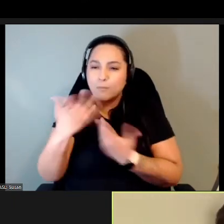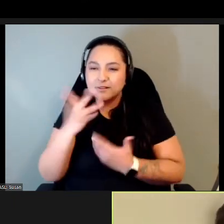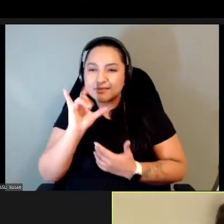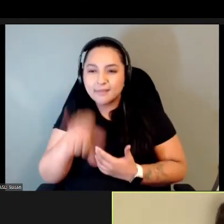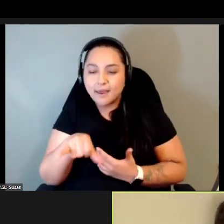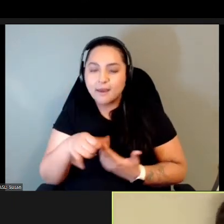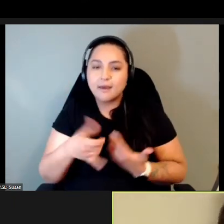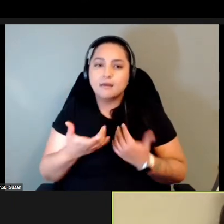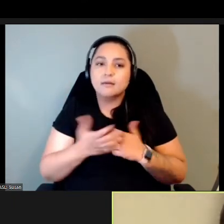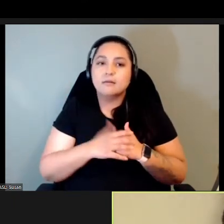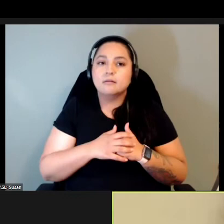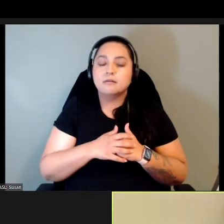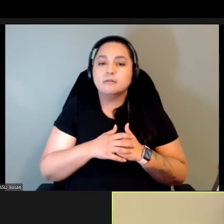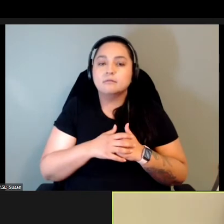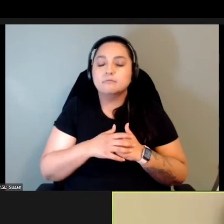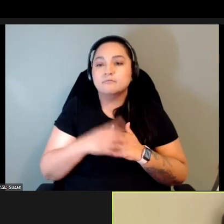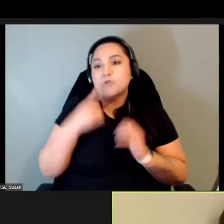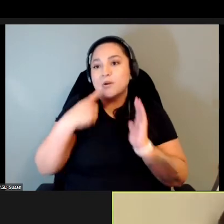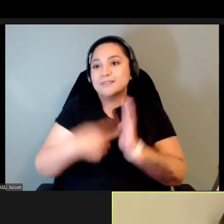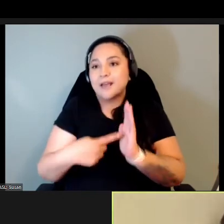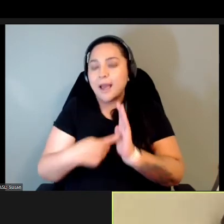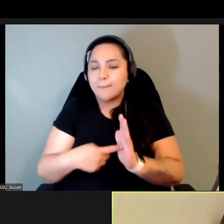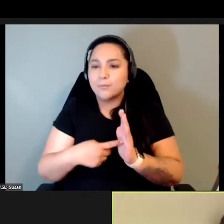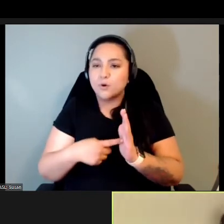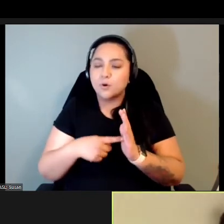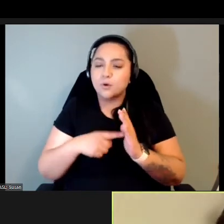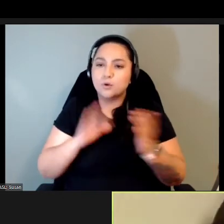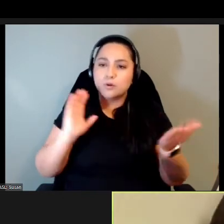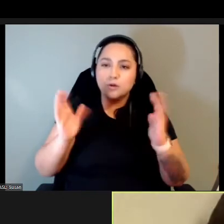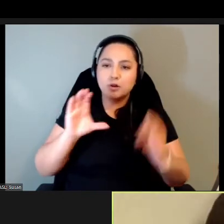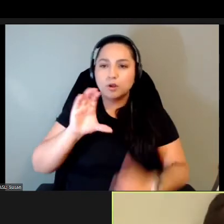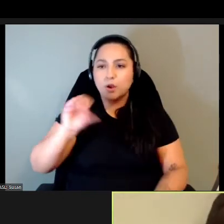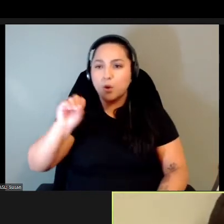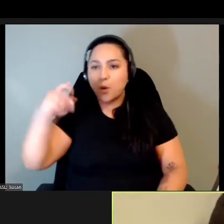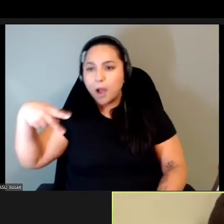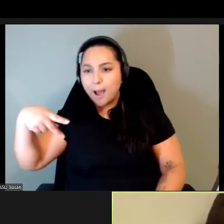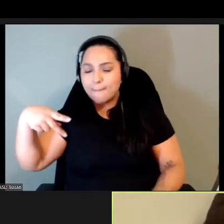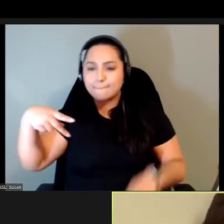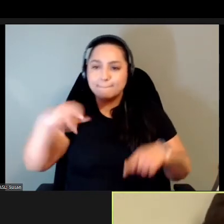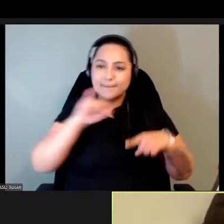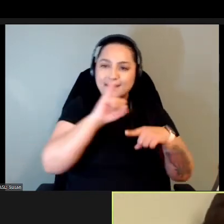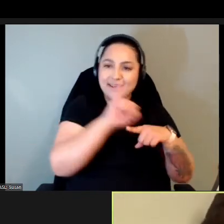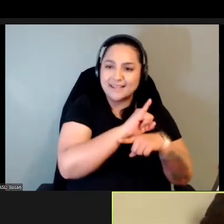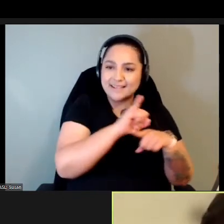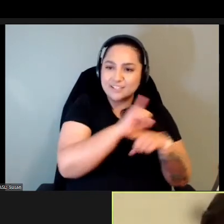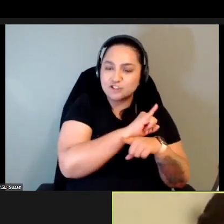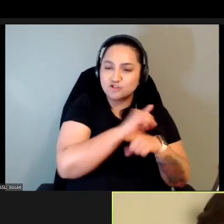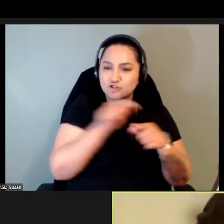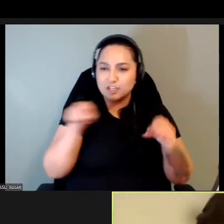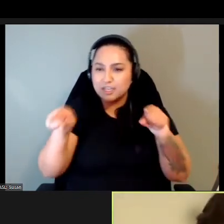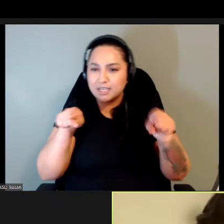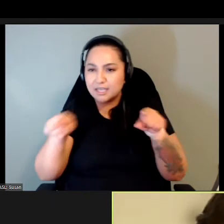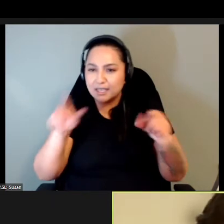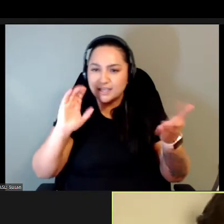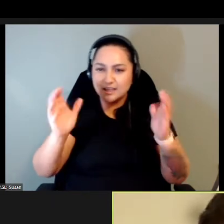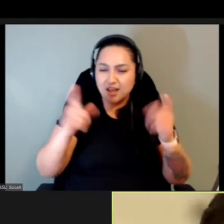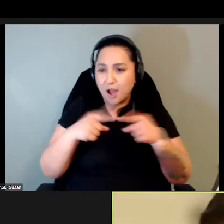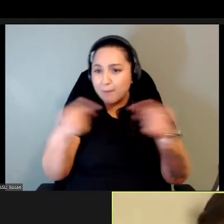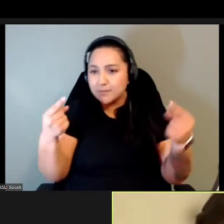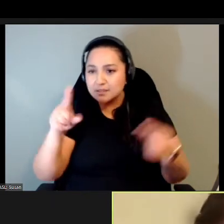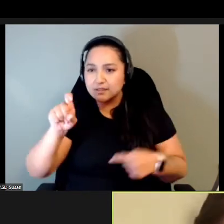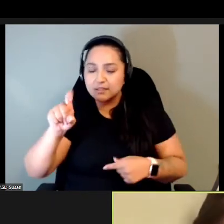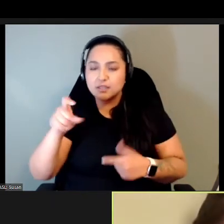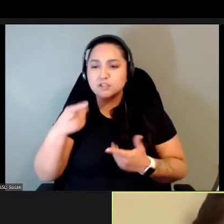cooperative and industry seem like opposites? Anything you want to clarify as people hear cooperative or